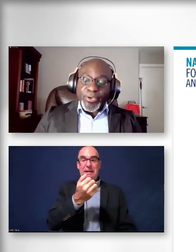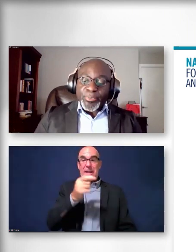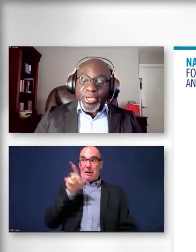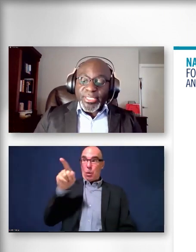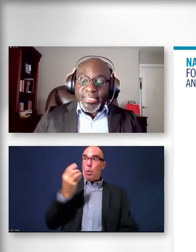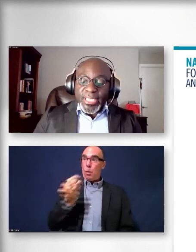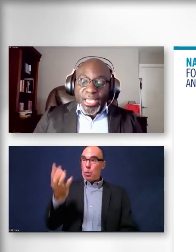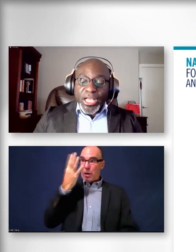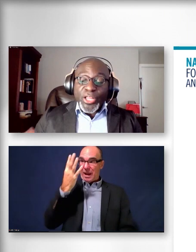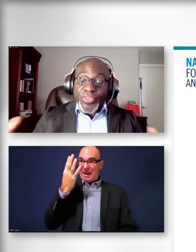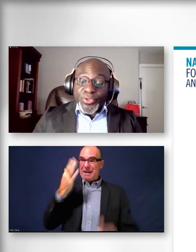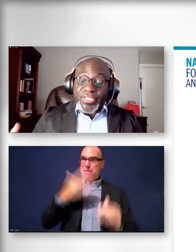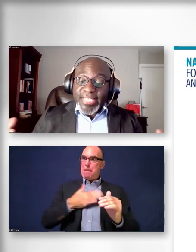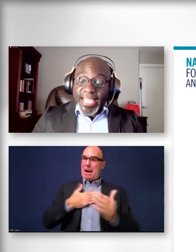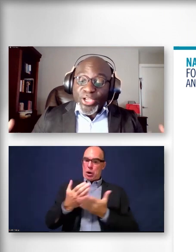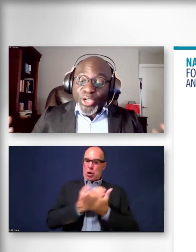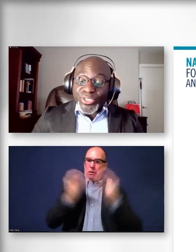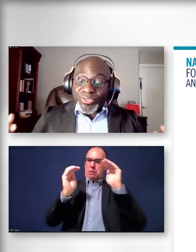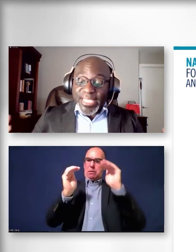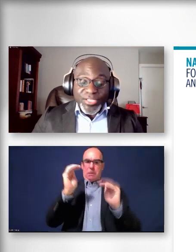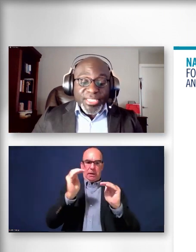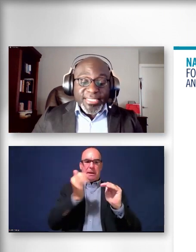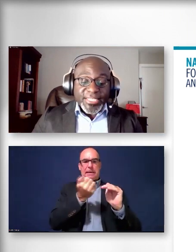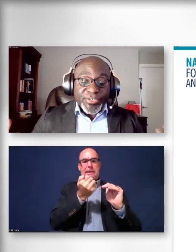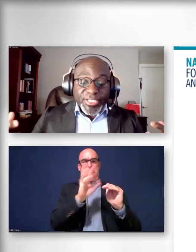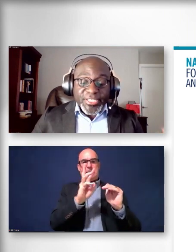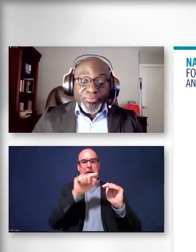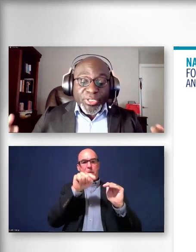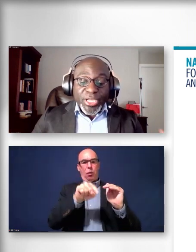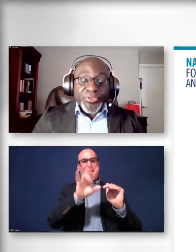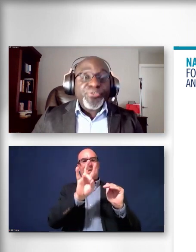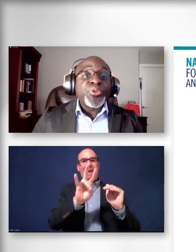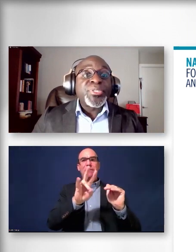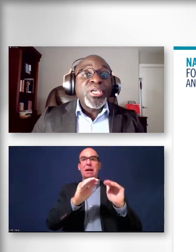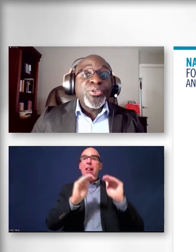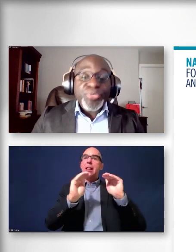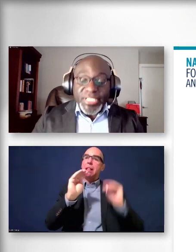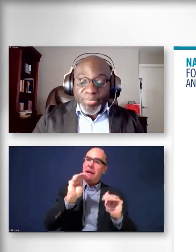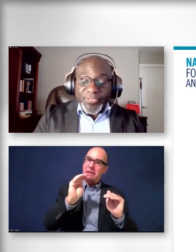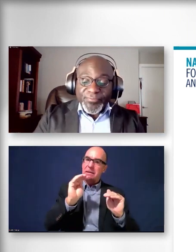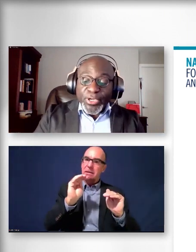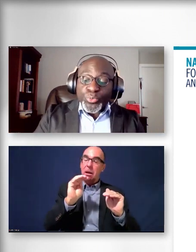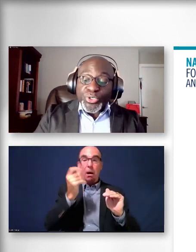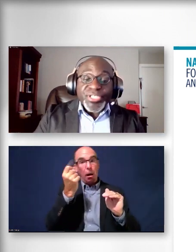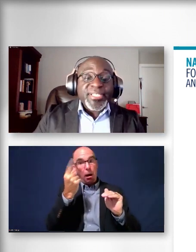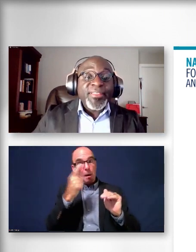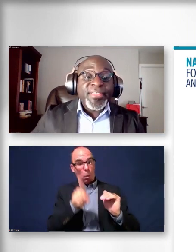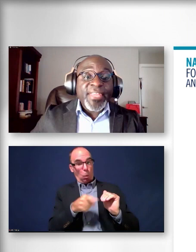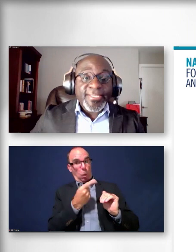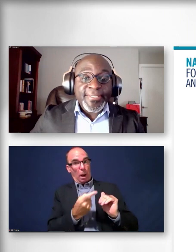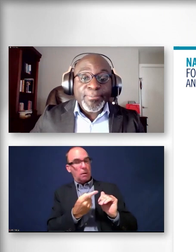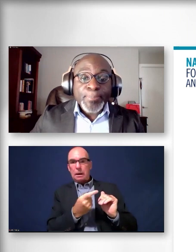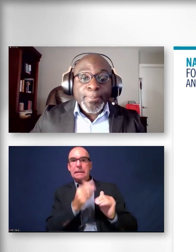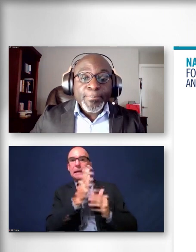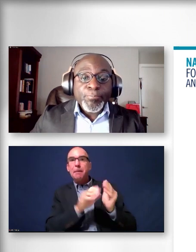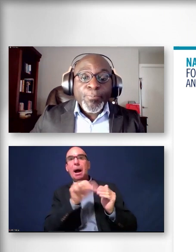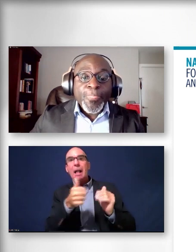white counterparts, although the data also tells us that there are several other groups who seem to fare worse than